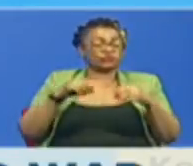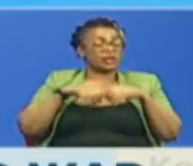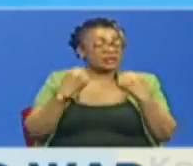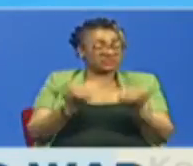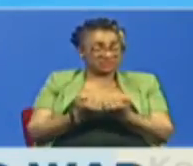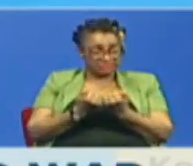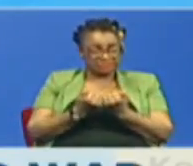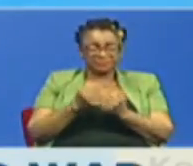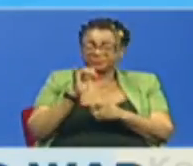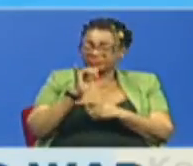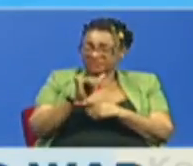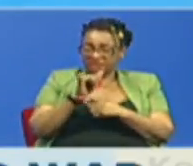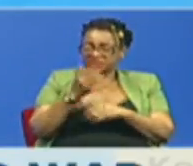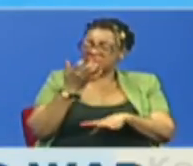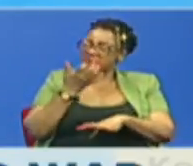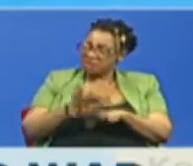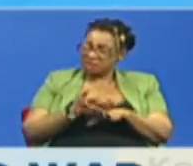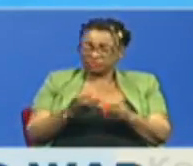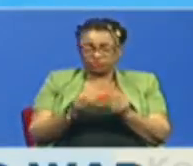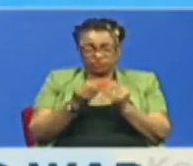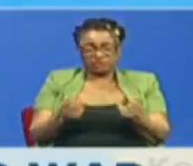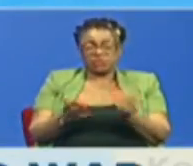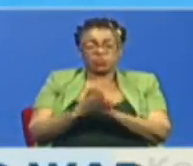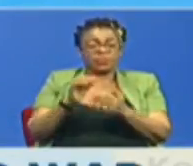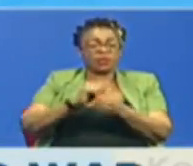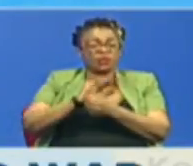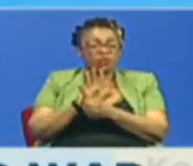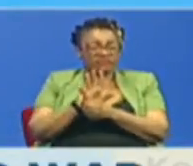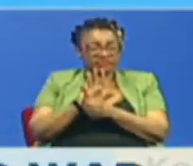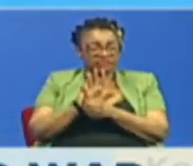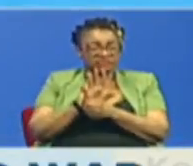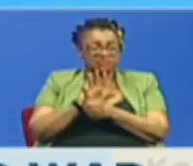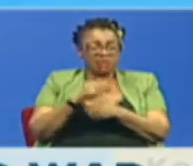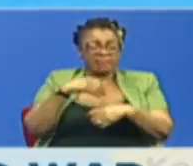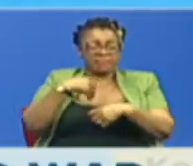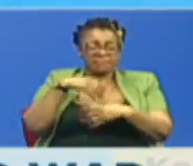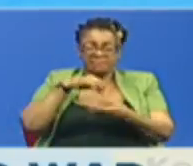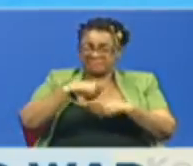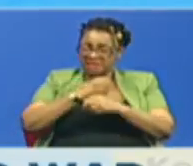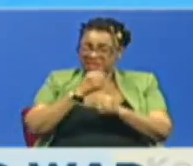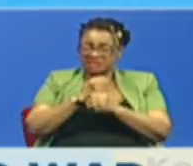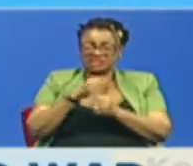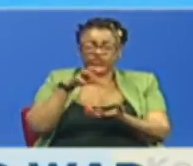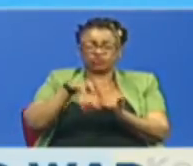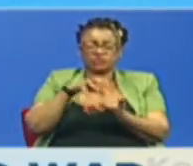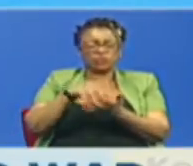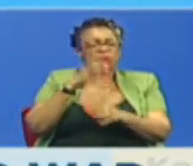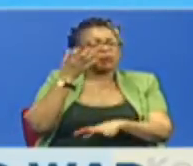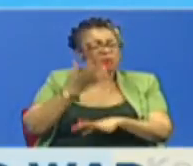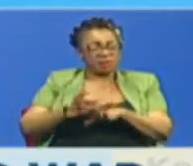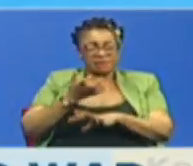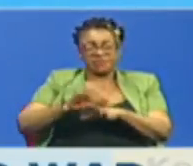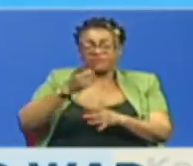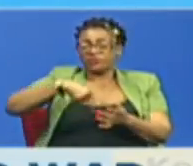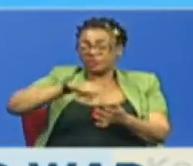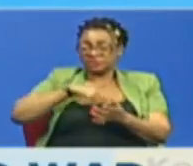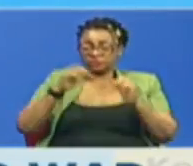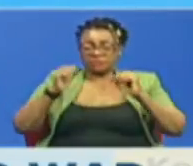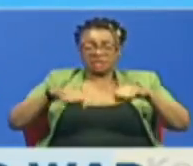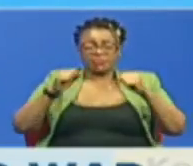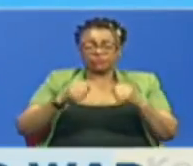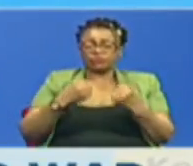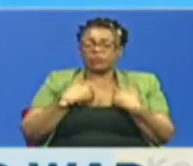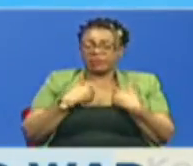fight of COVID-19 and ends up stigmatizing the situation and making it even harder for us to be able to